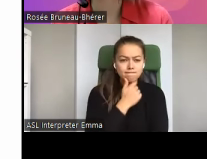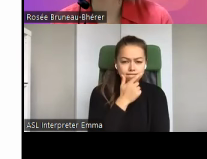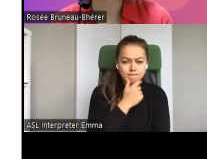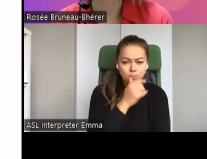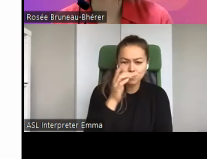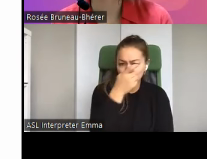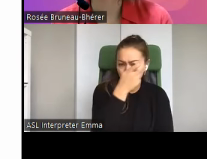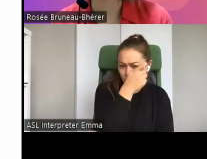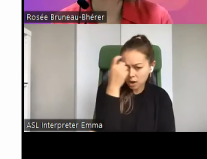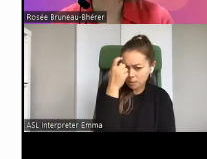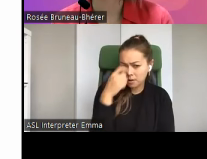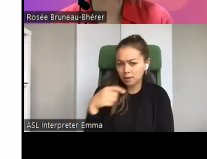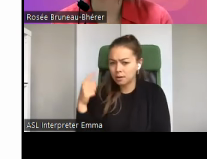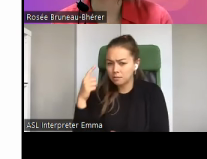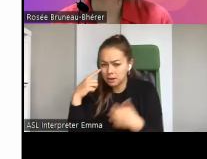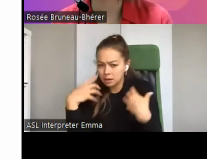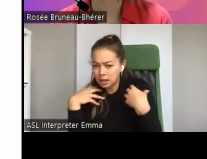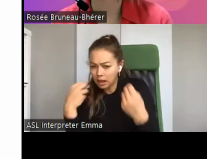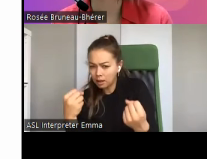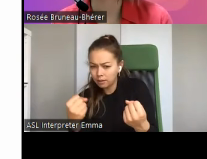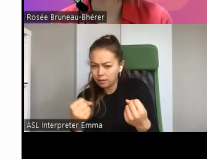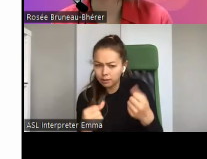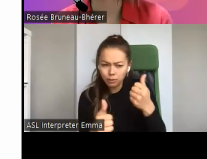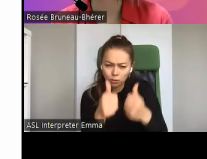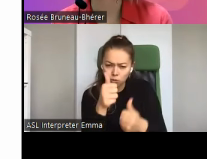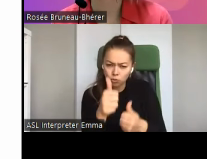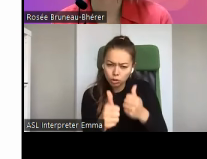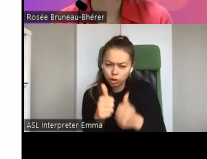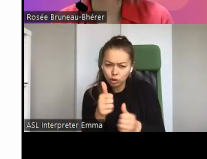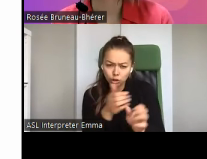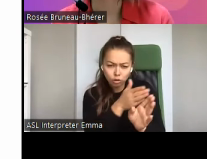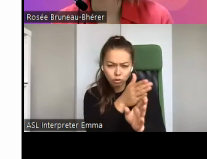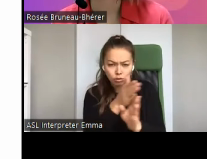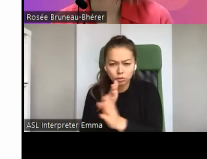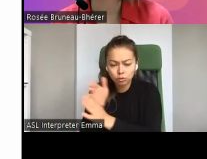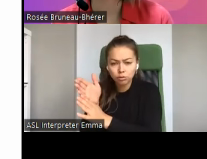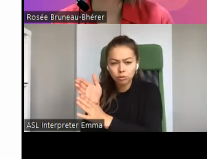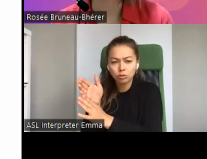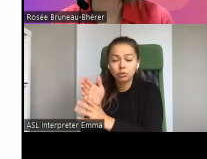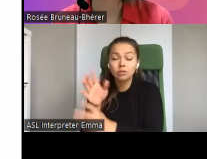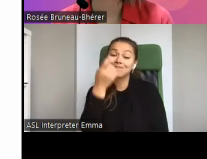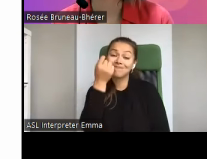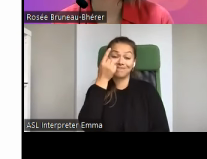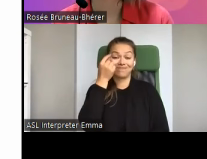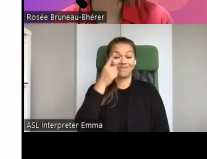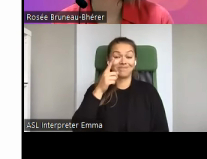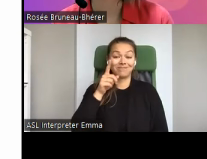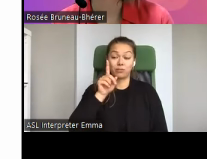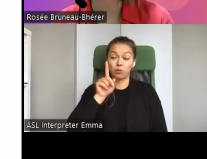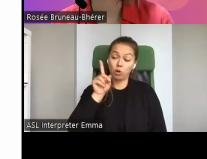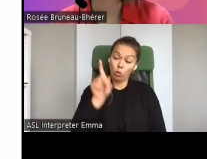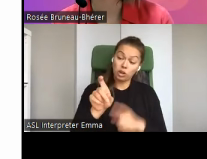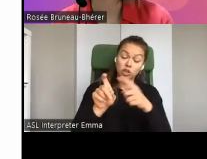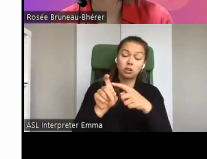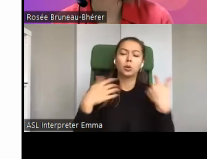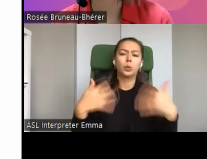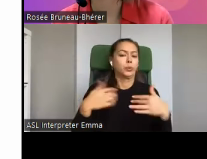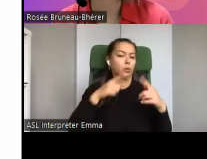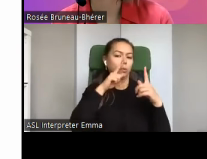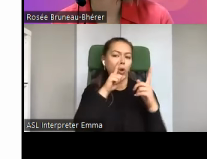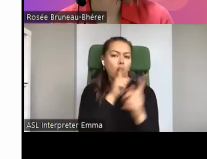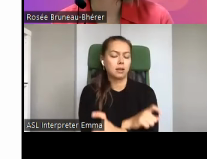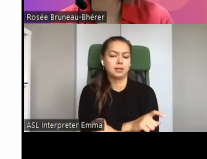know, the question, what's really there is that we won't be able to answer this question today because it's a complex question. But what